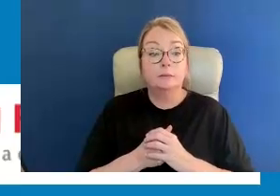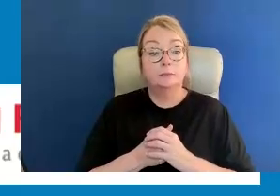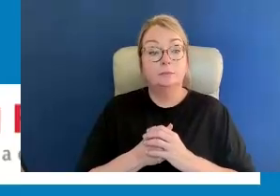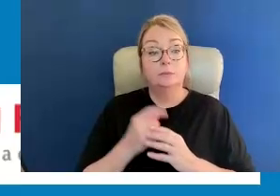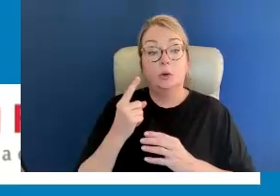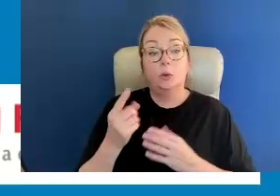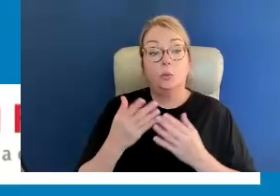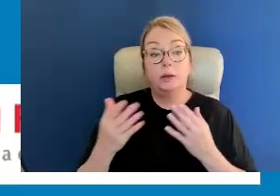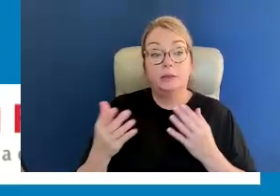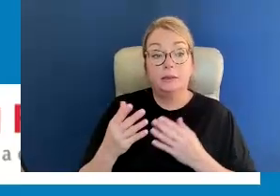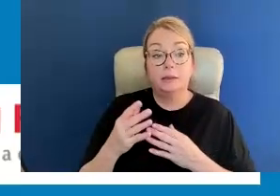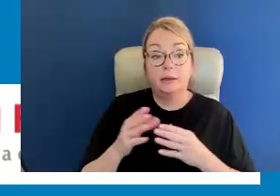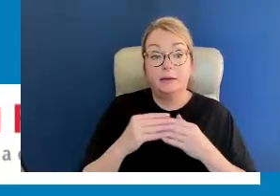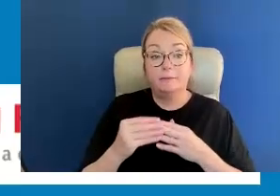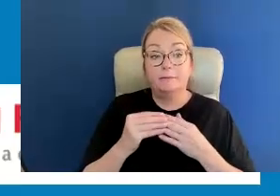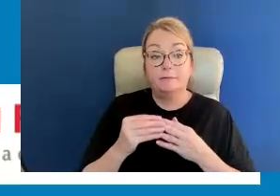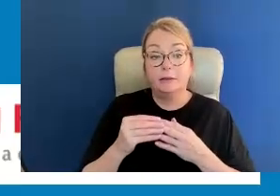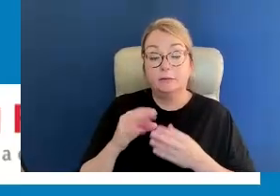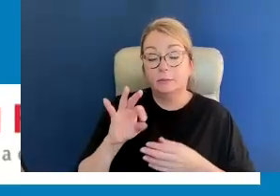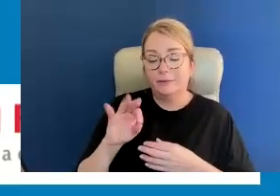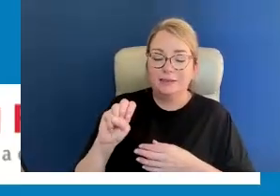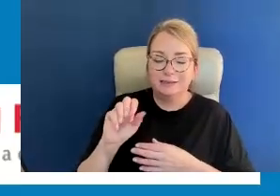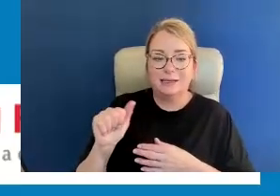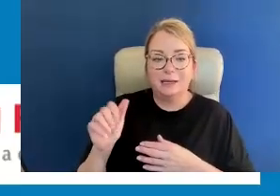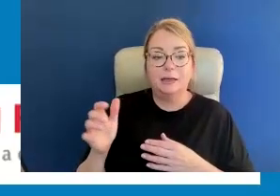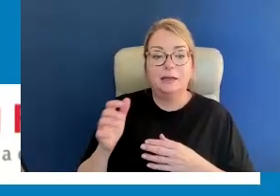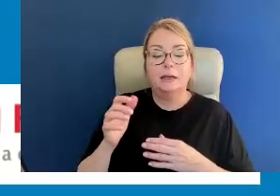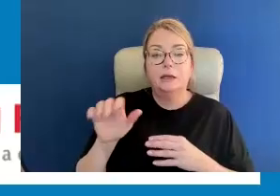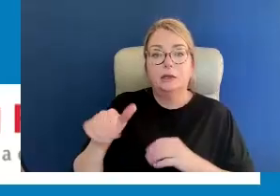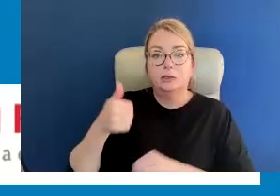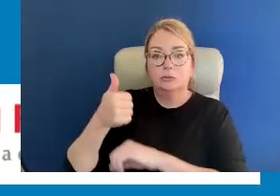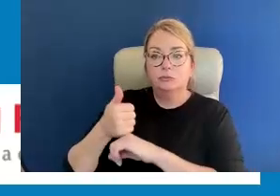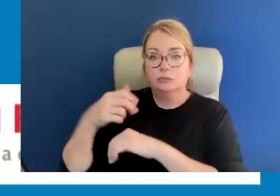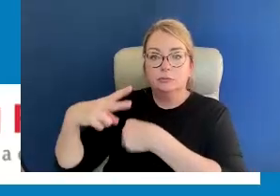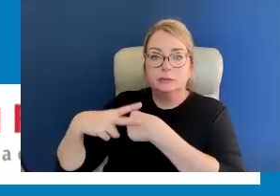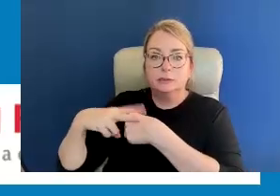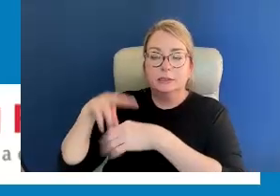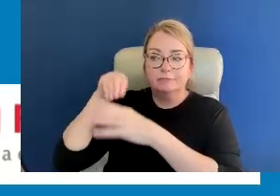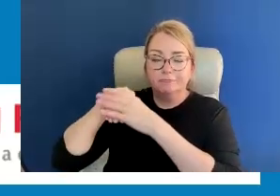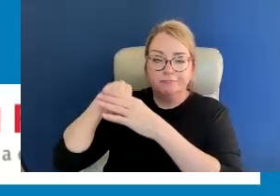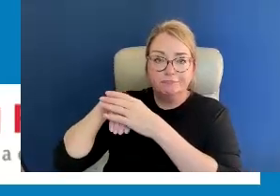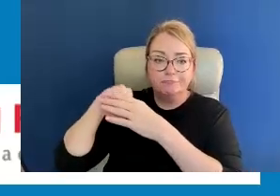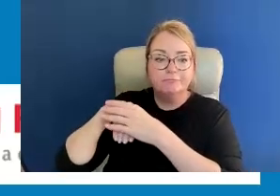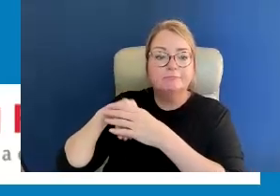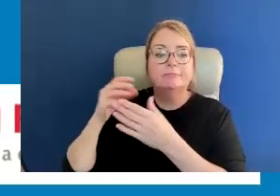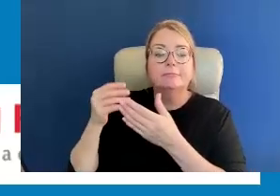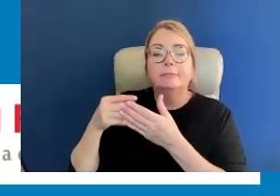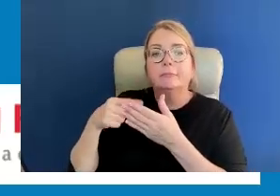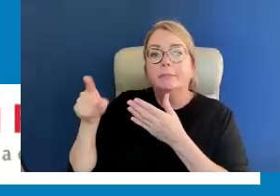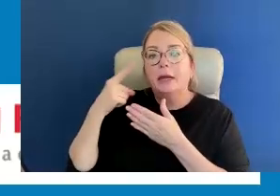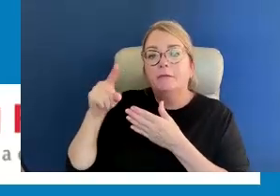of the things flexible spending accounts let you do is you set aside pre-tax dollars from your paycheck to pay for eligible out-of-pocket medical